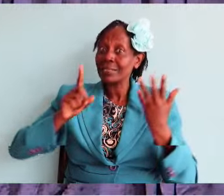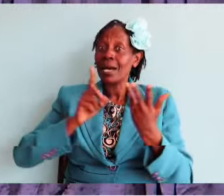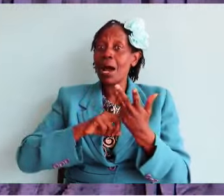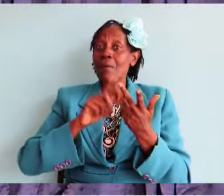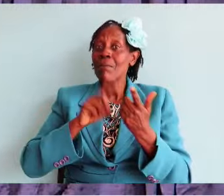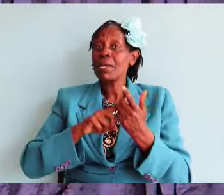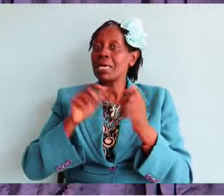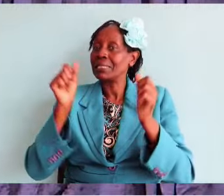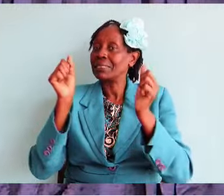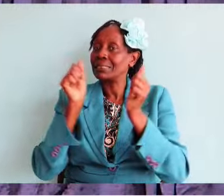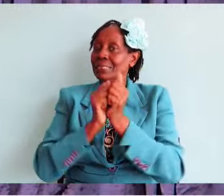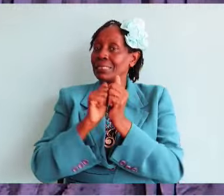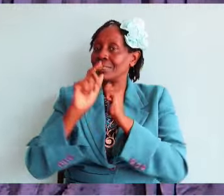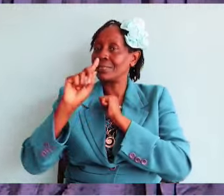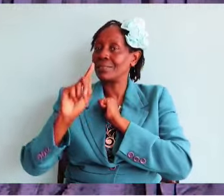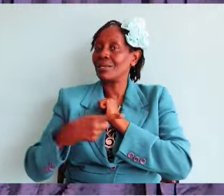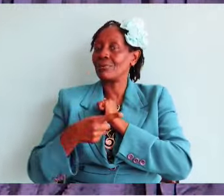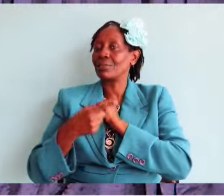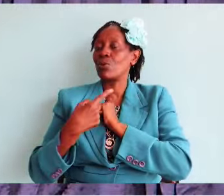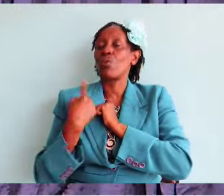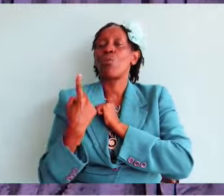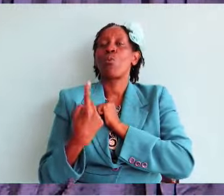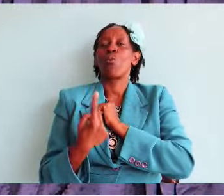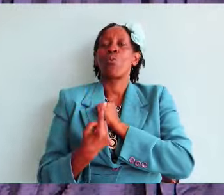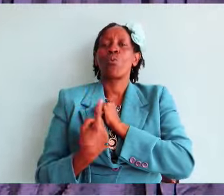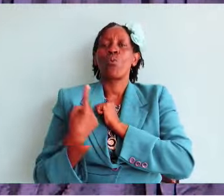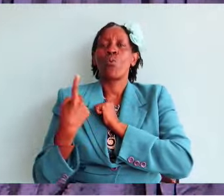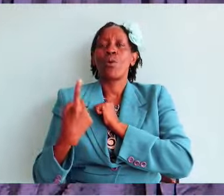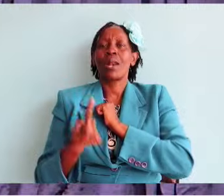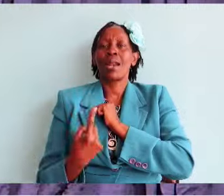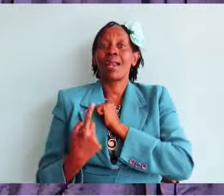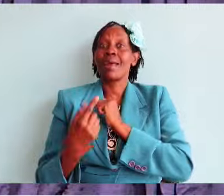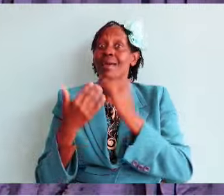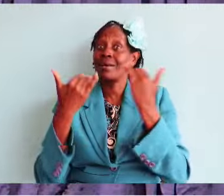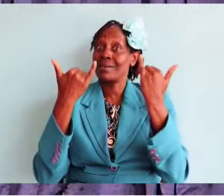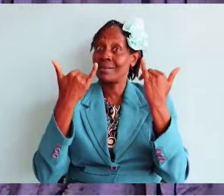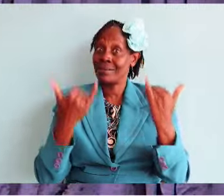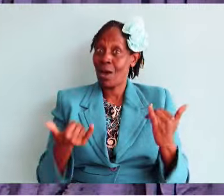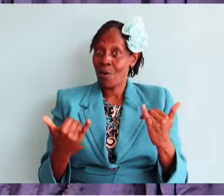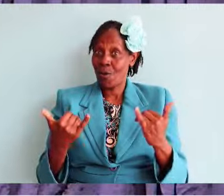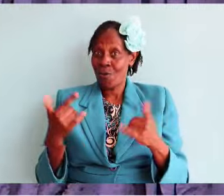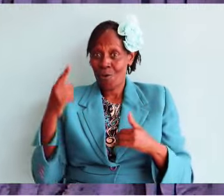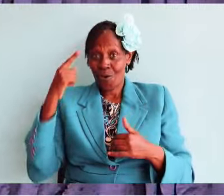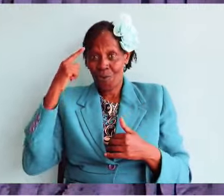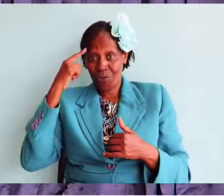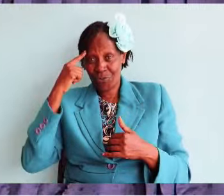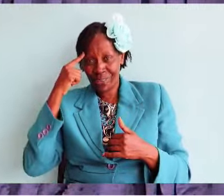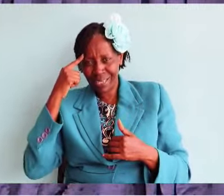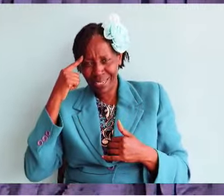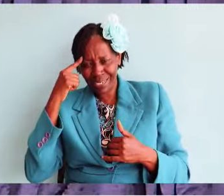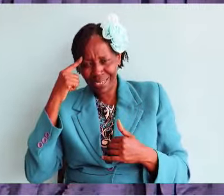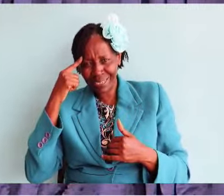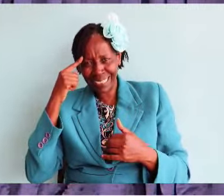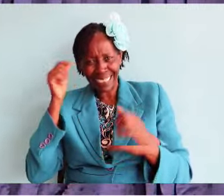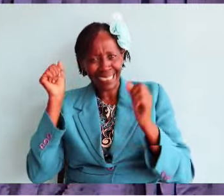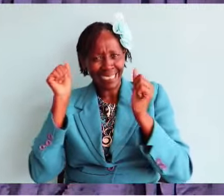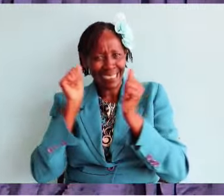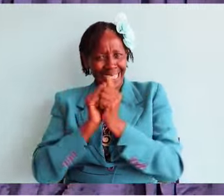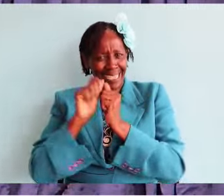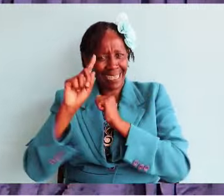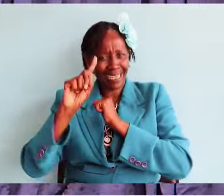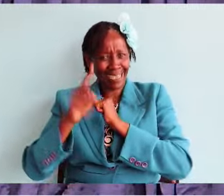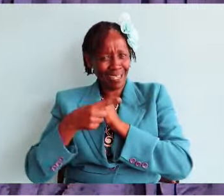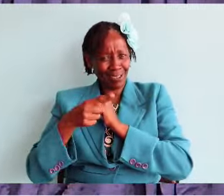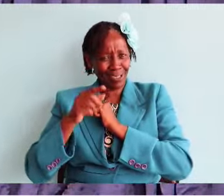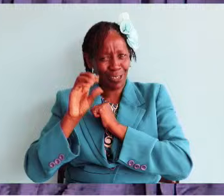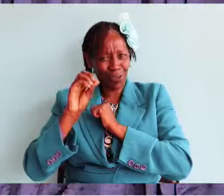10,000 men are left. Now, we will think that this 10,000 is okay. God will actually